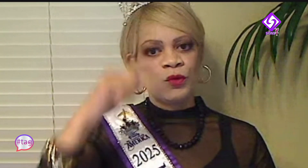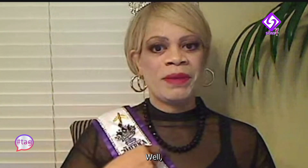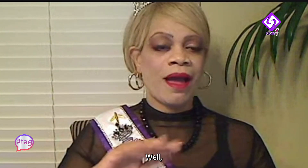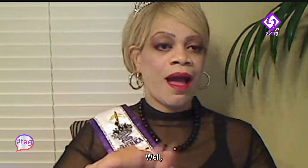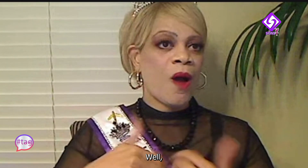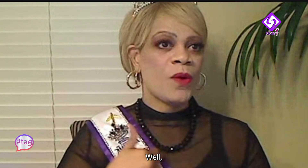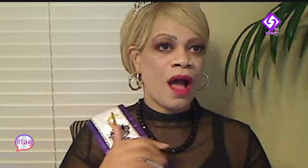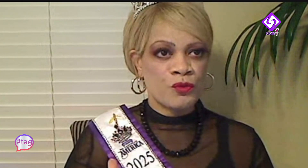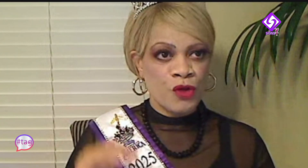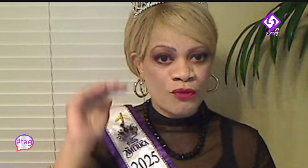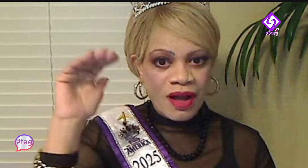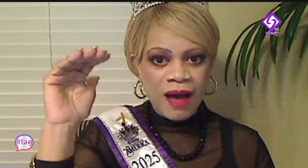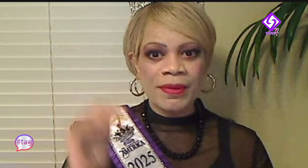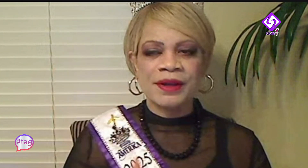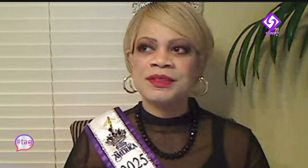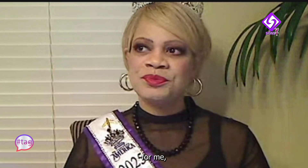Well,